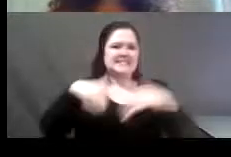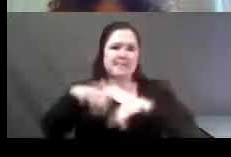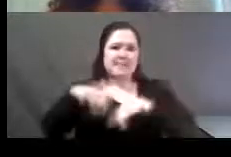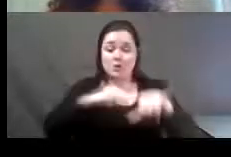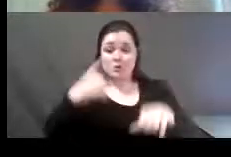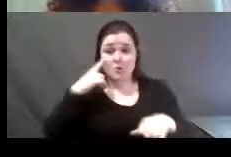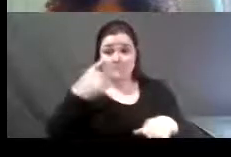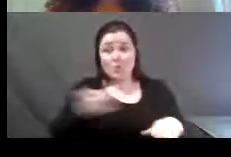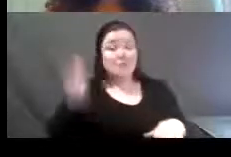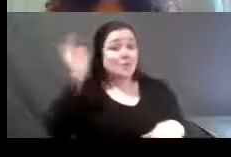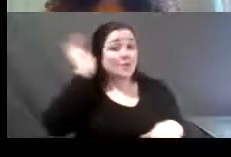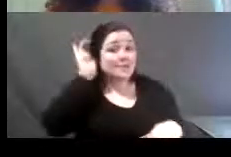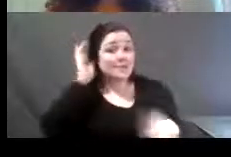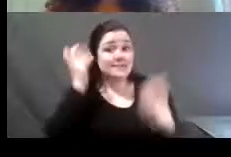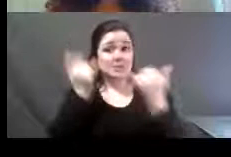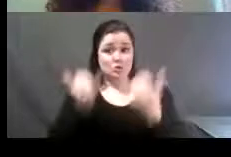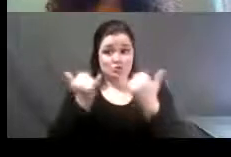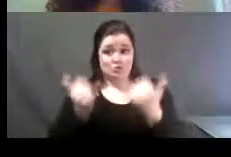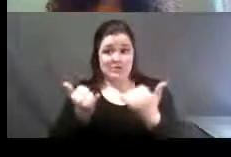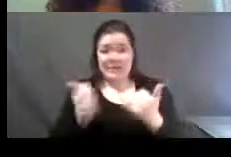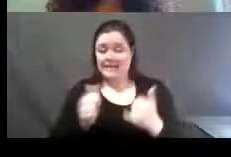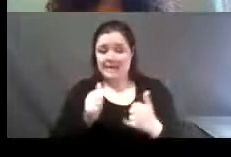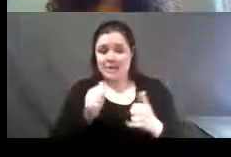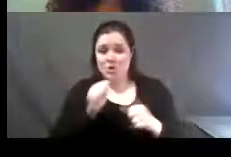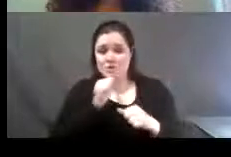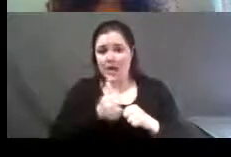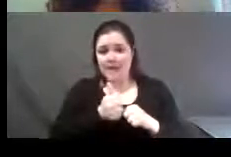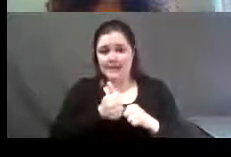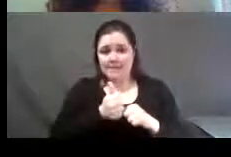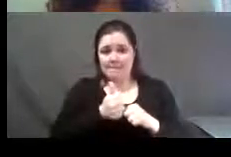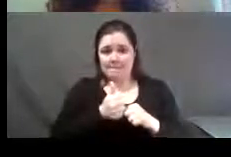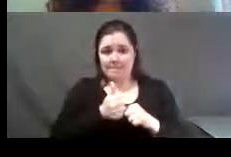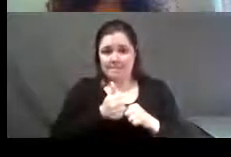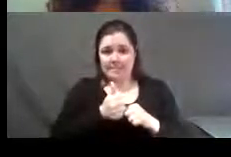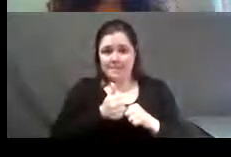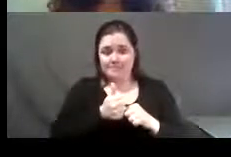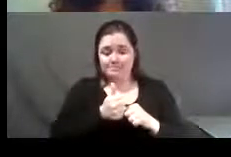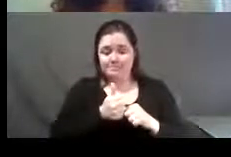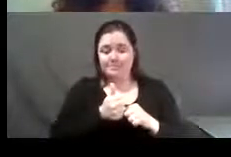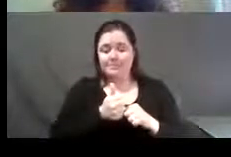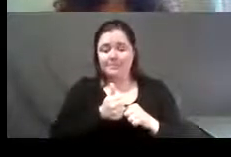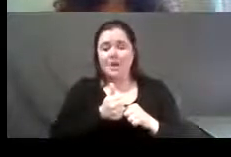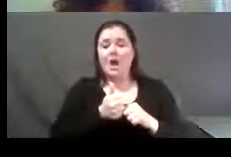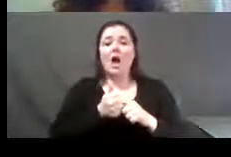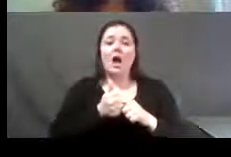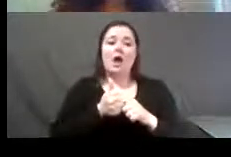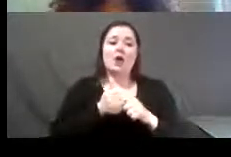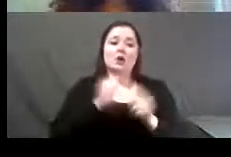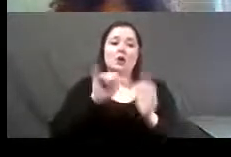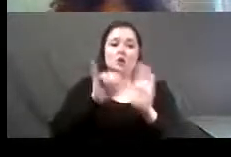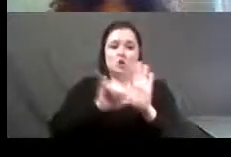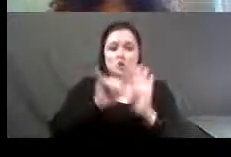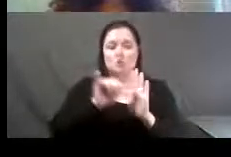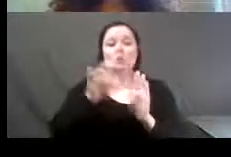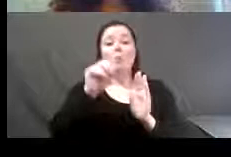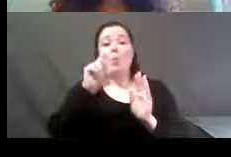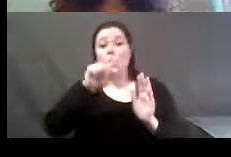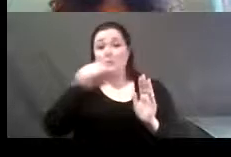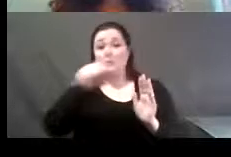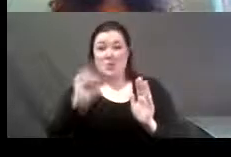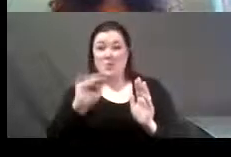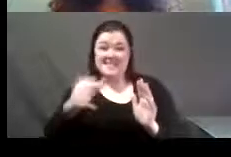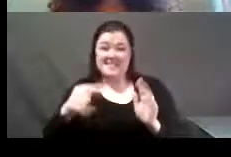listening today that aren't able to watch on YouTube or Zoom, this is actually a good simulation. So throughout